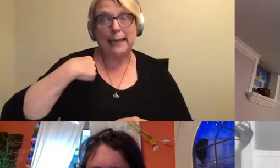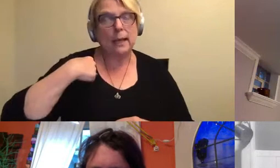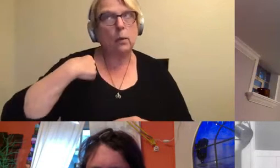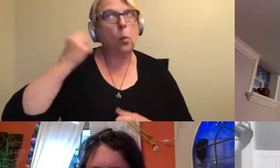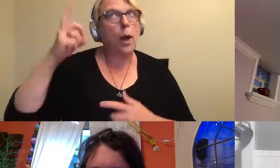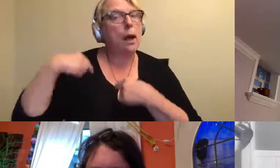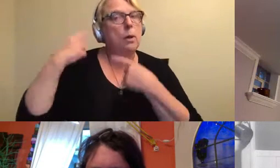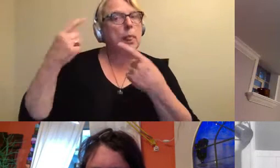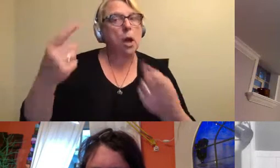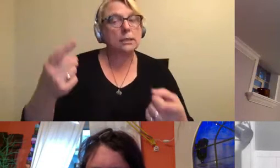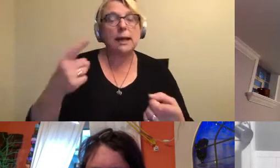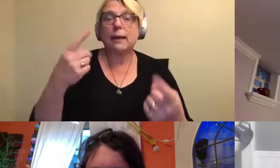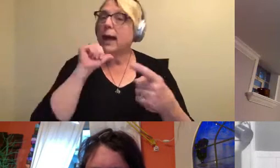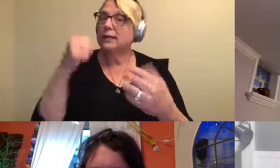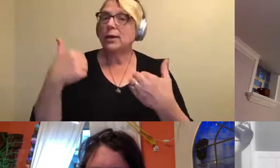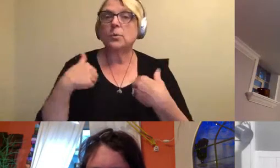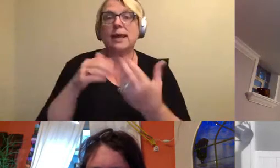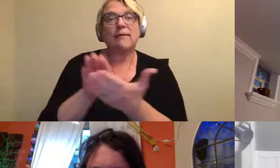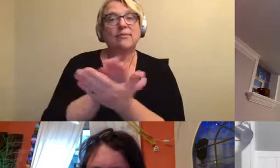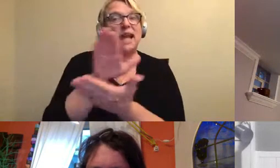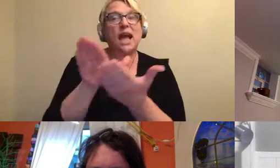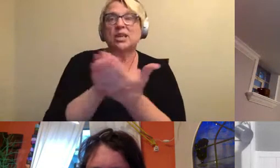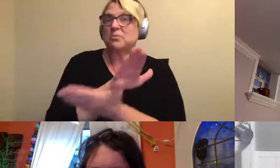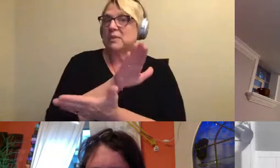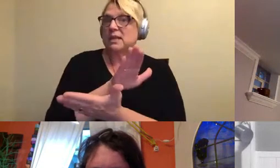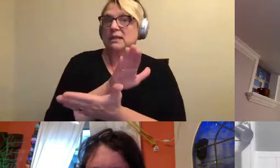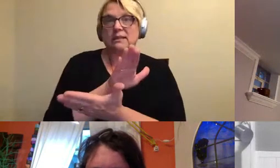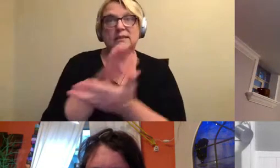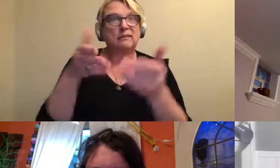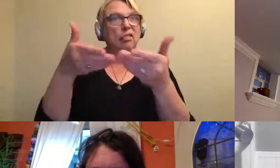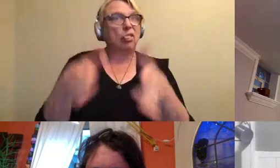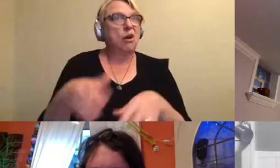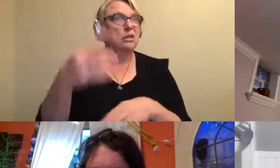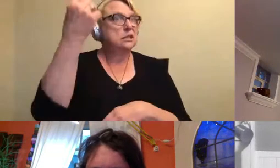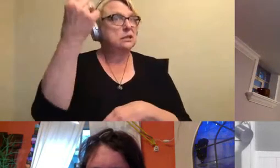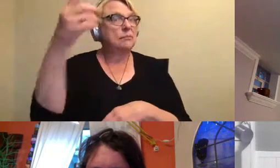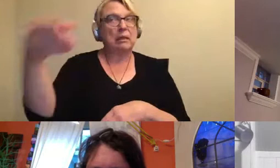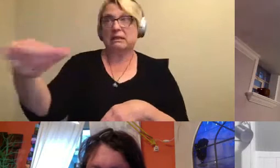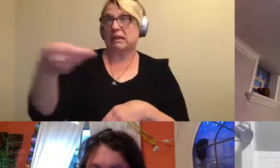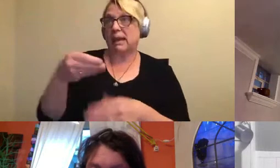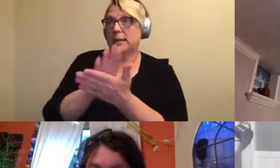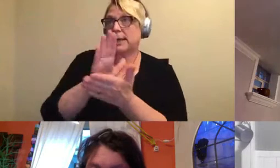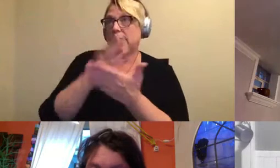document because maybe it's buried somewhere. I don't know if I ever got one, to tell you the truth.